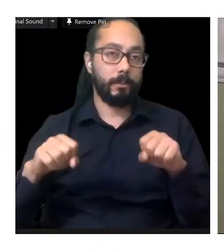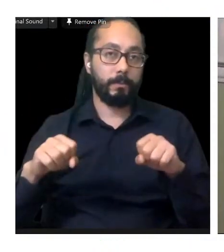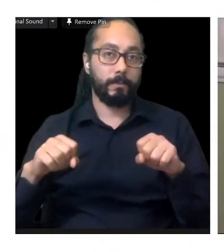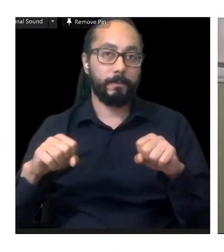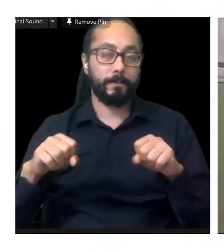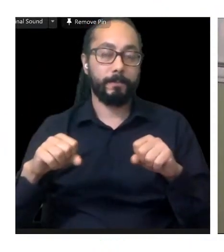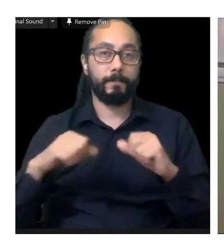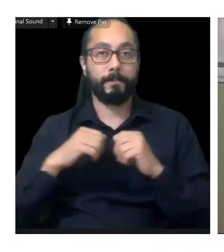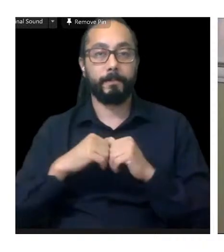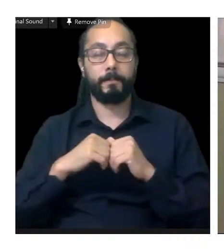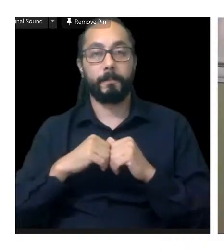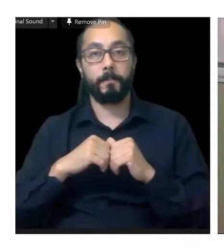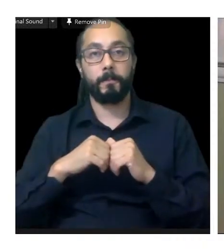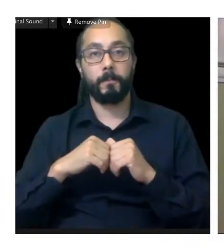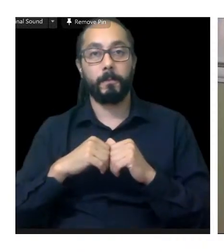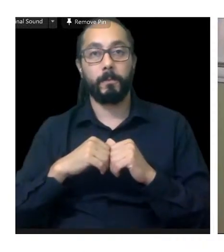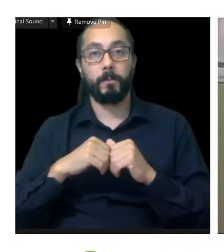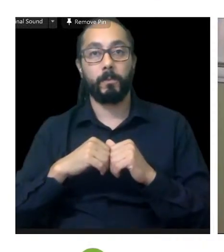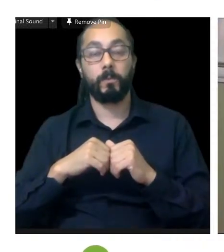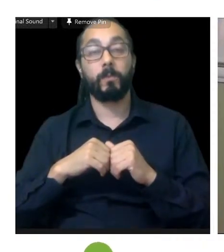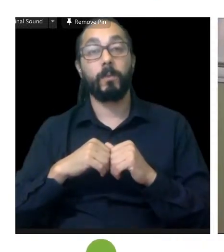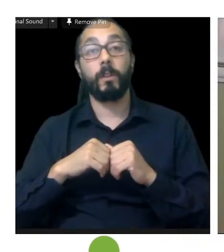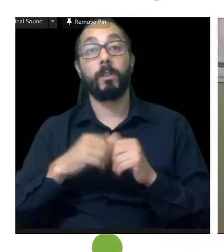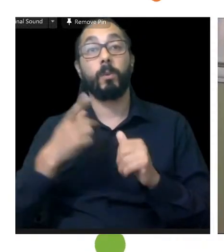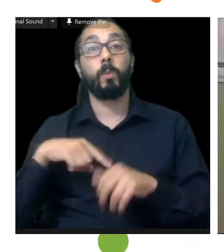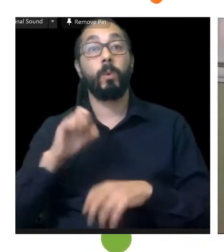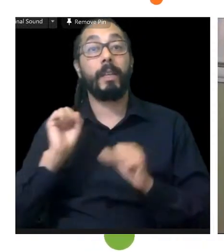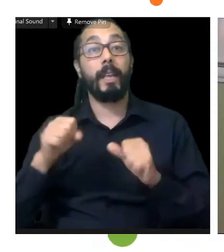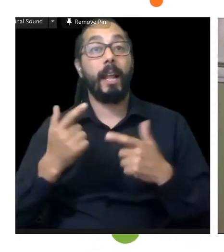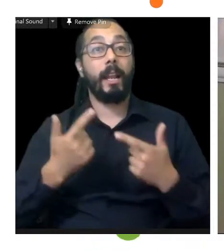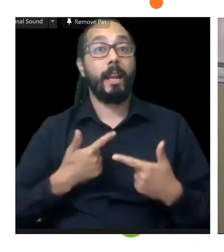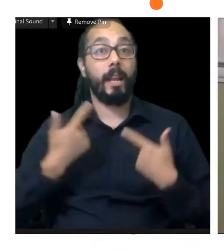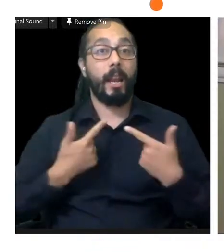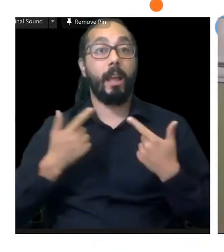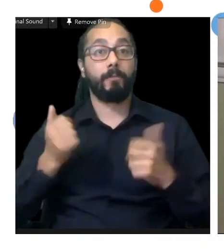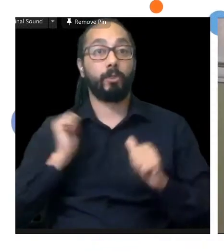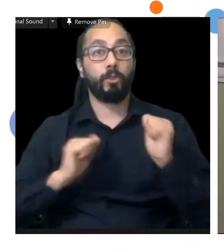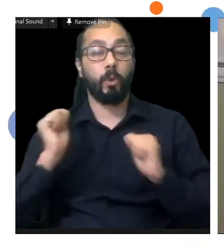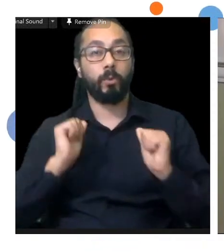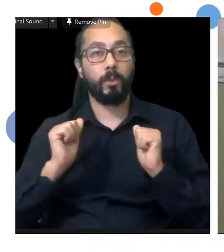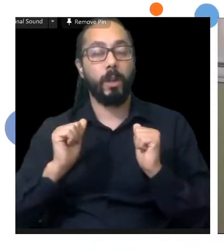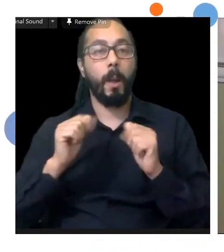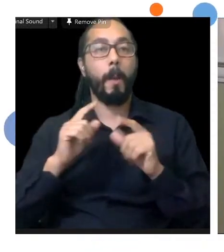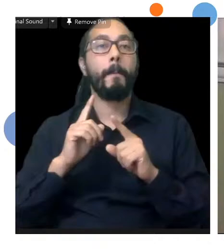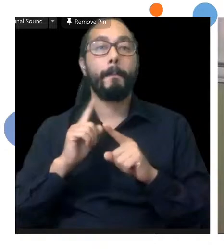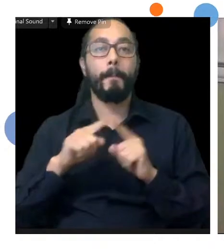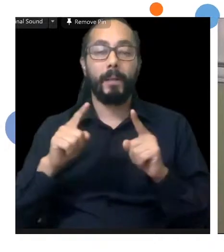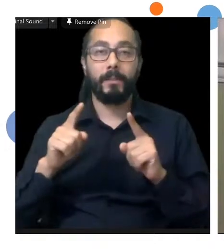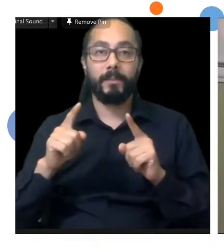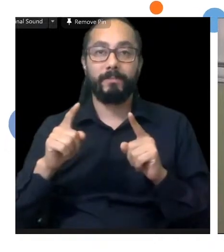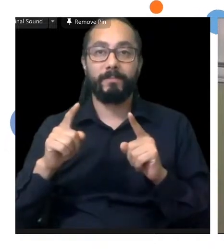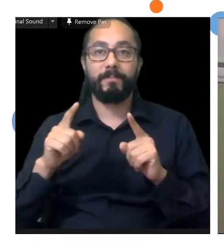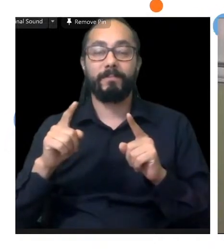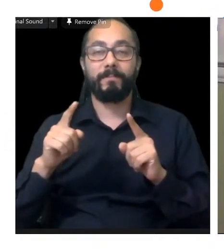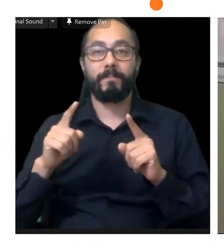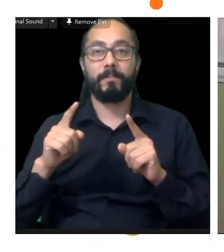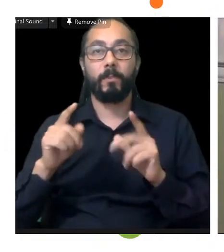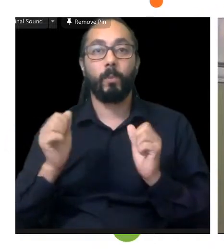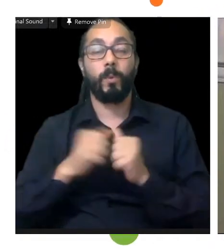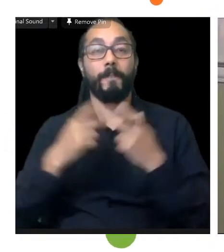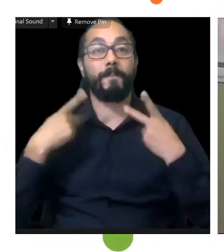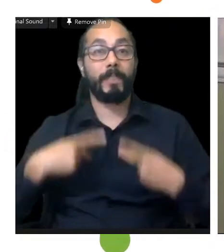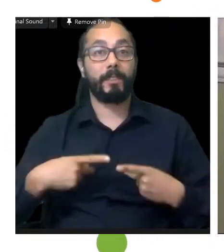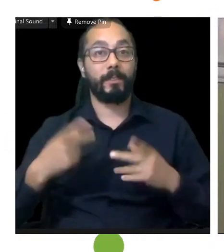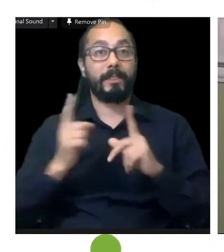again, even though we could do live shows, we're currently at 12% capacity with physical distancing. So let's say we were able to do shows,